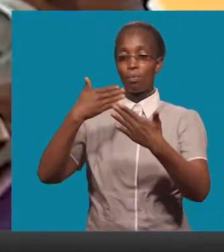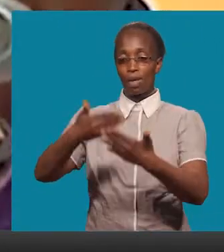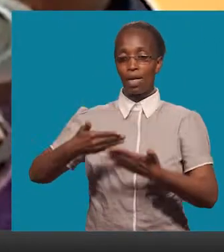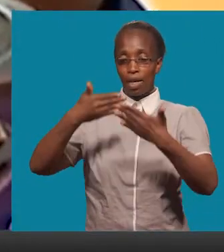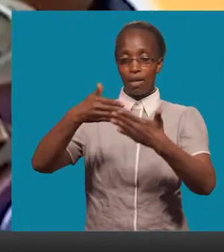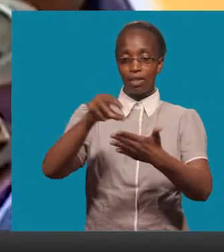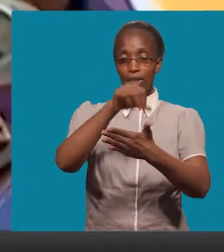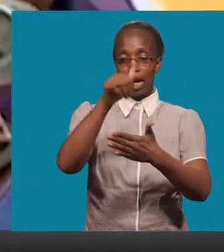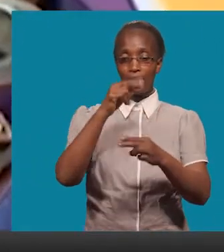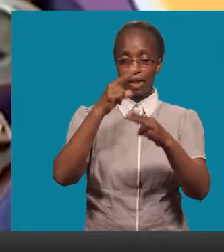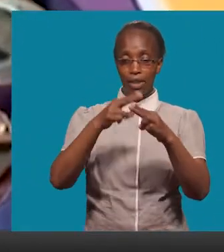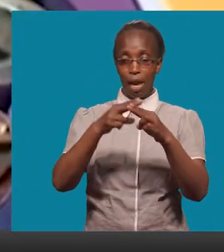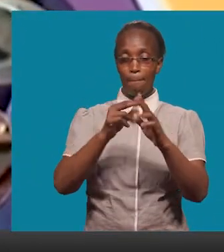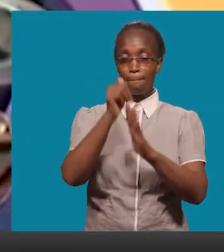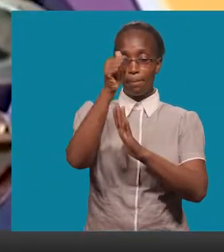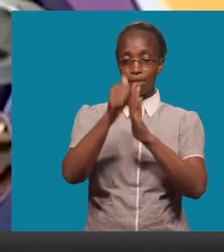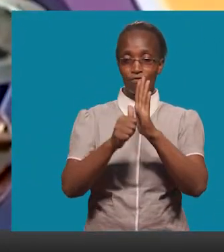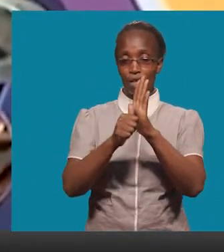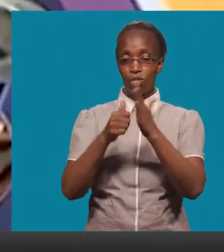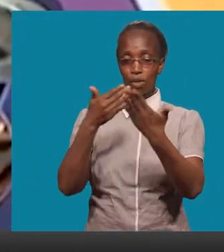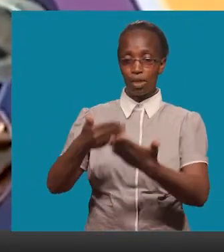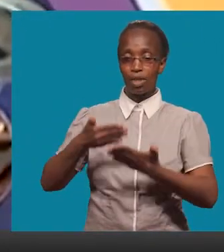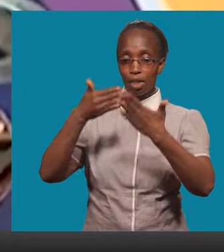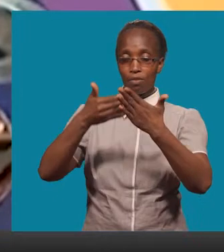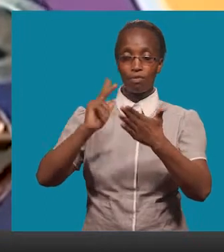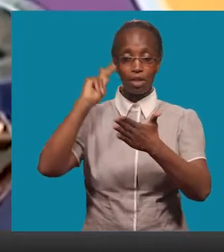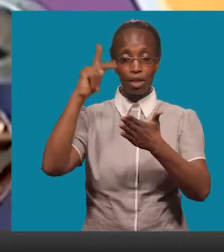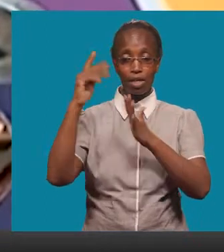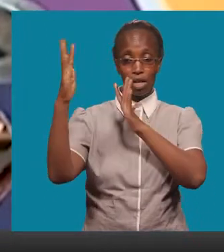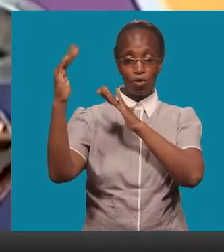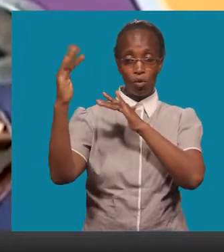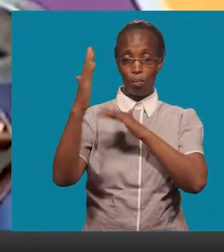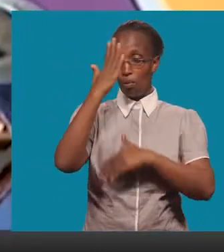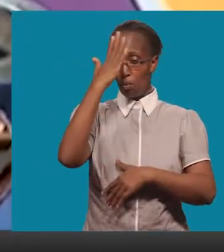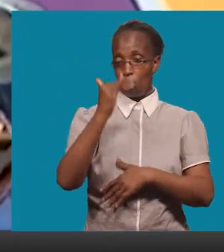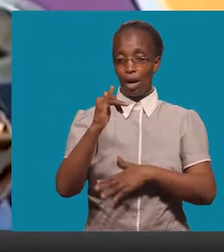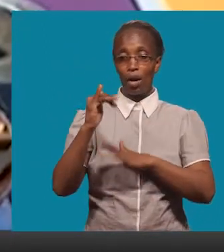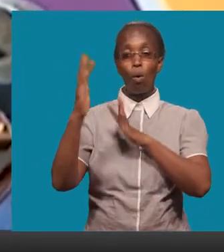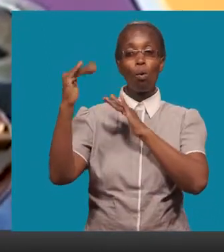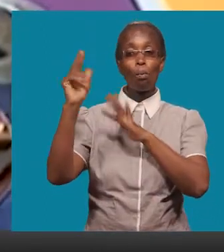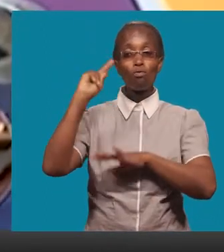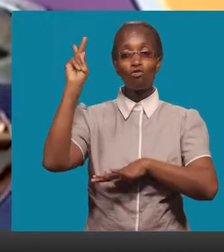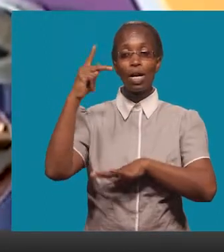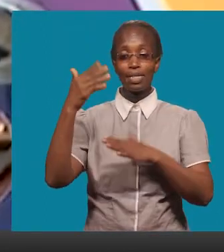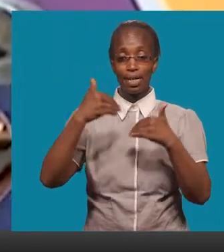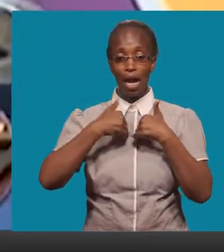yes, we are giving it other names, the manifesto that will give Kenyans hope, because there is hope for